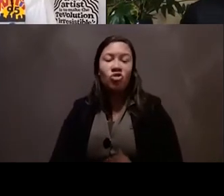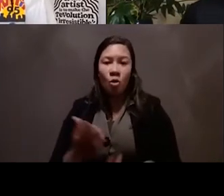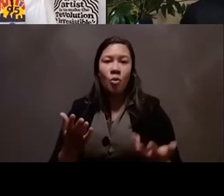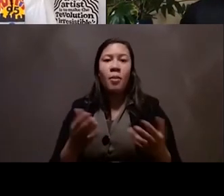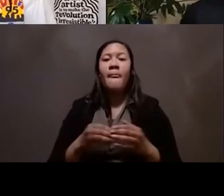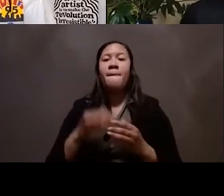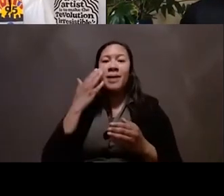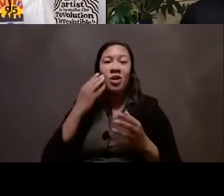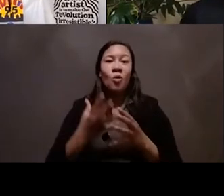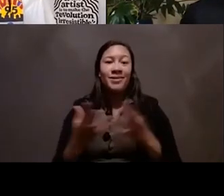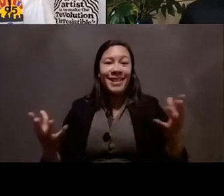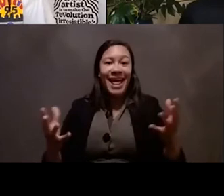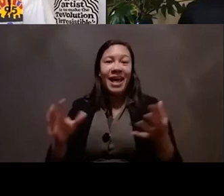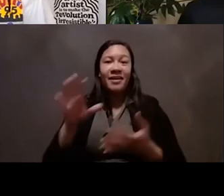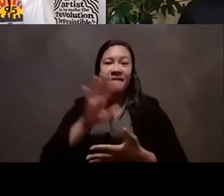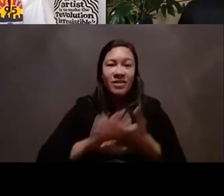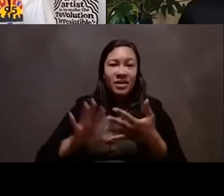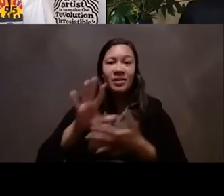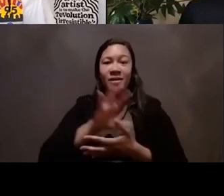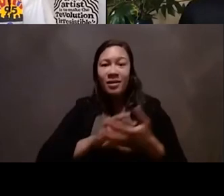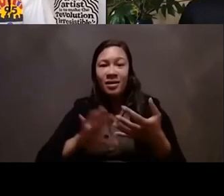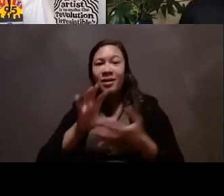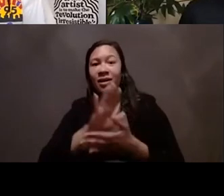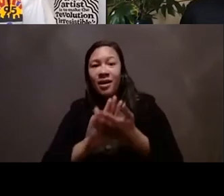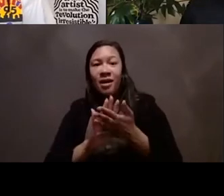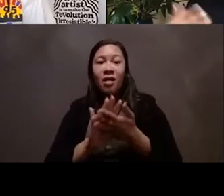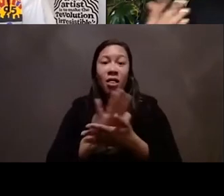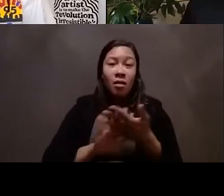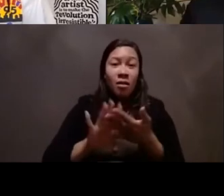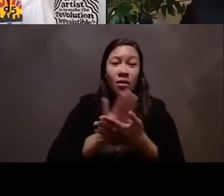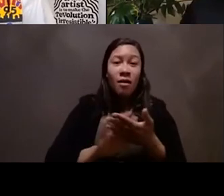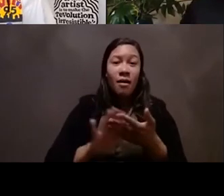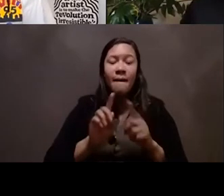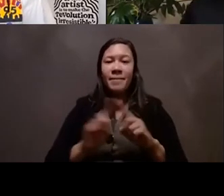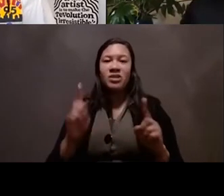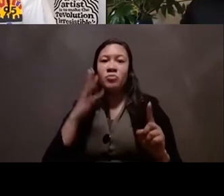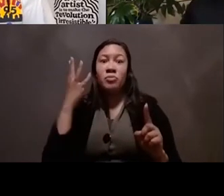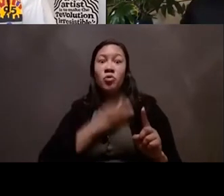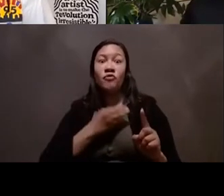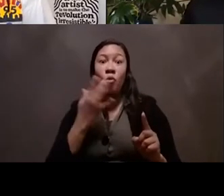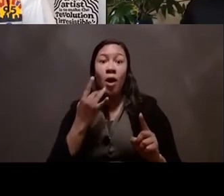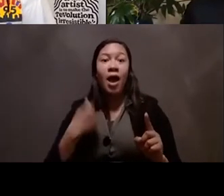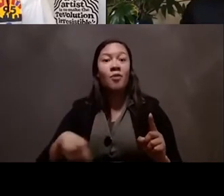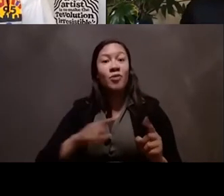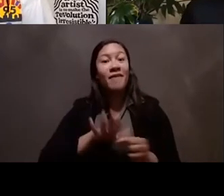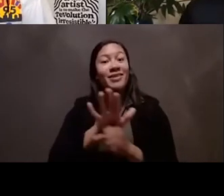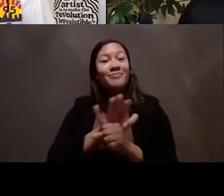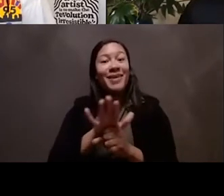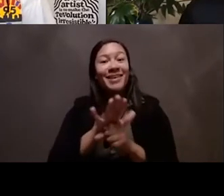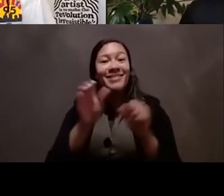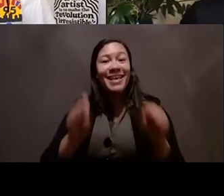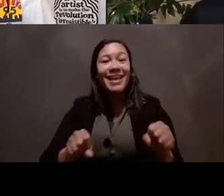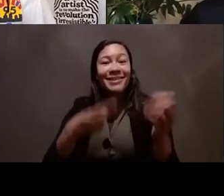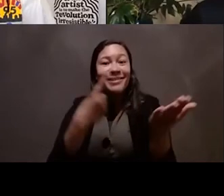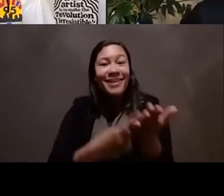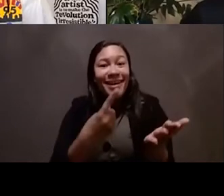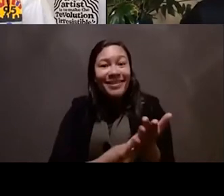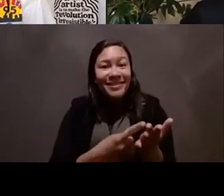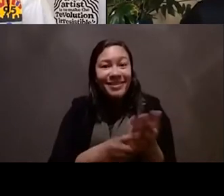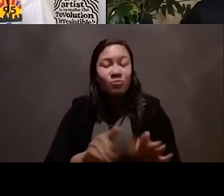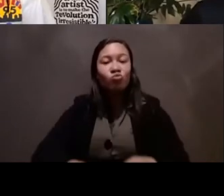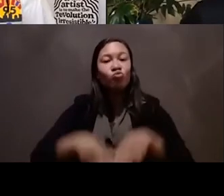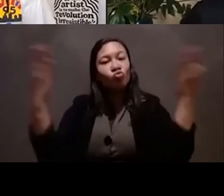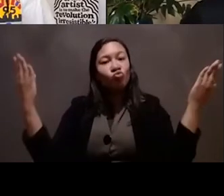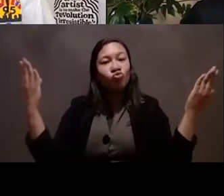but it's beautiful that we even have space now to talk about these things. I think about previous generations, a lot of